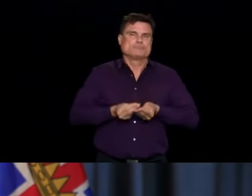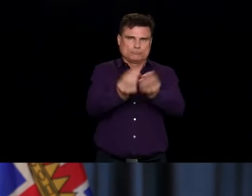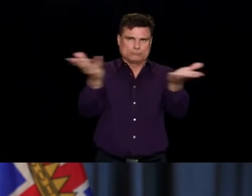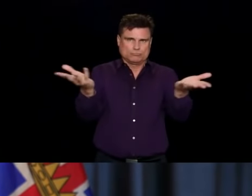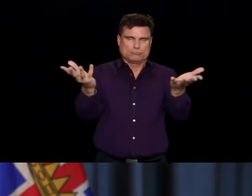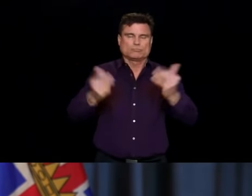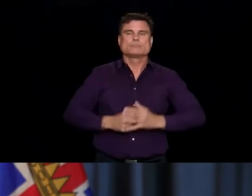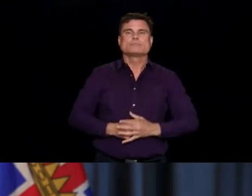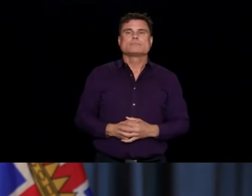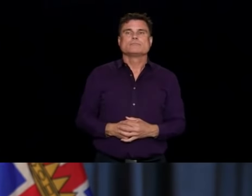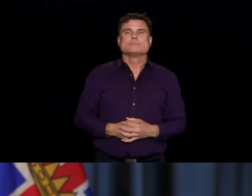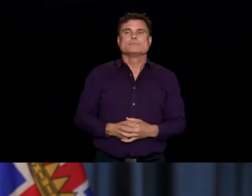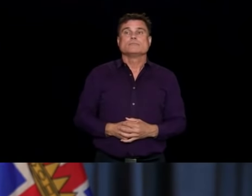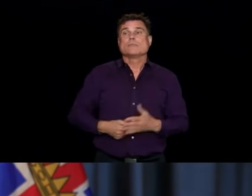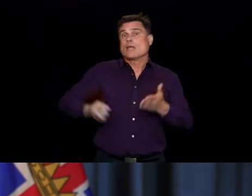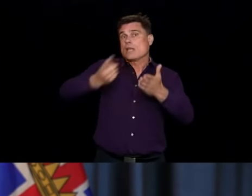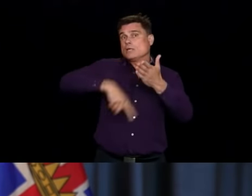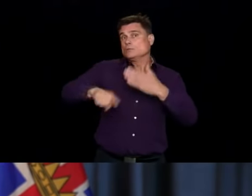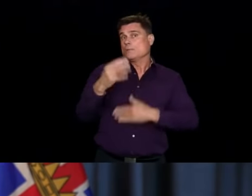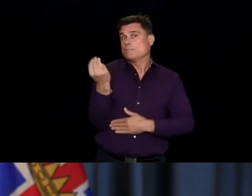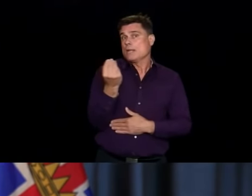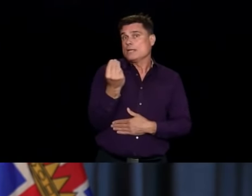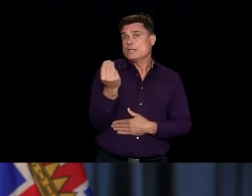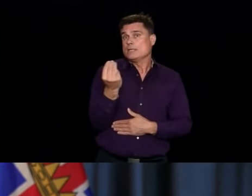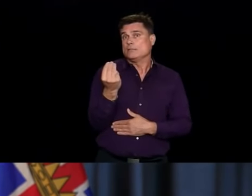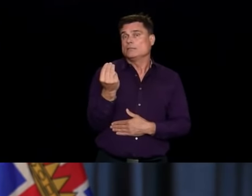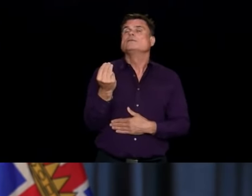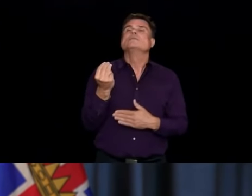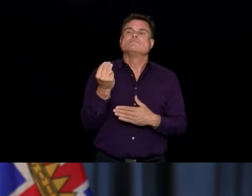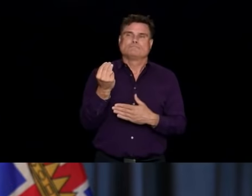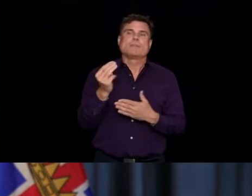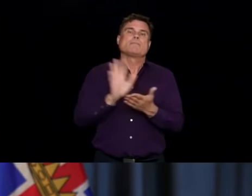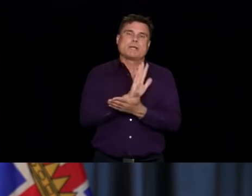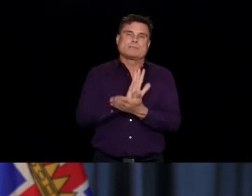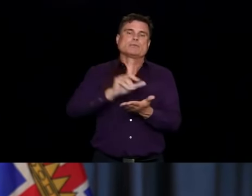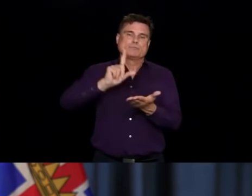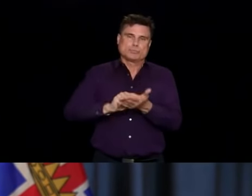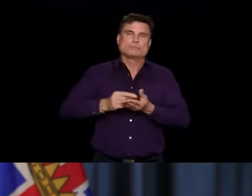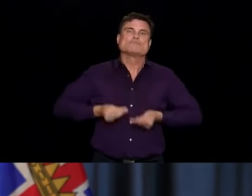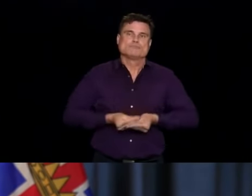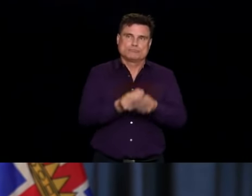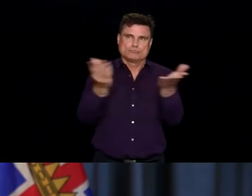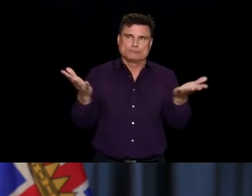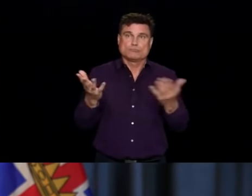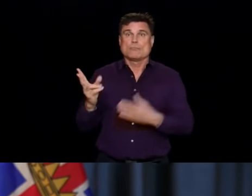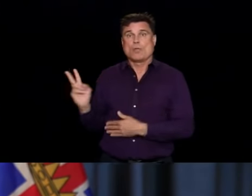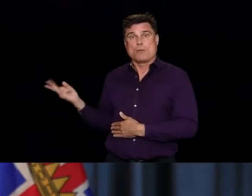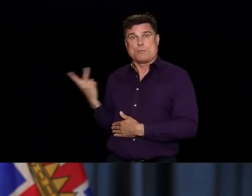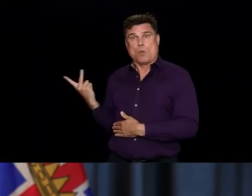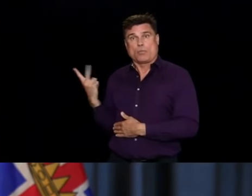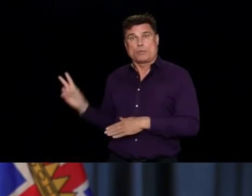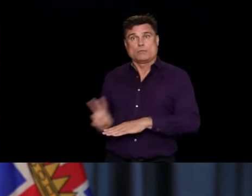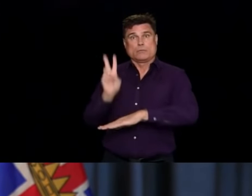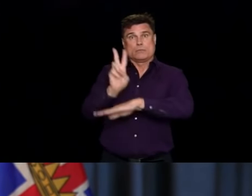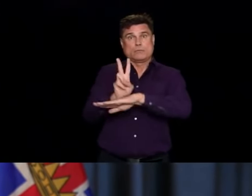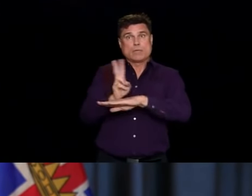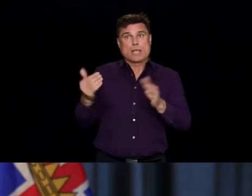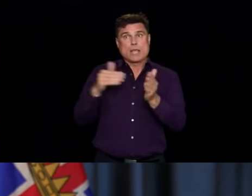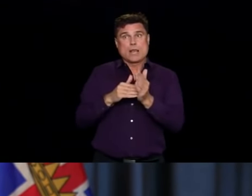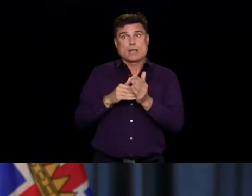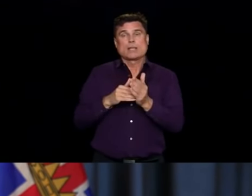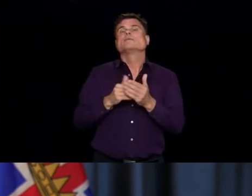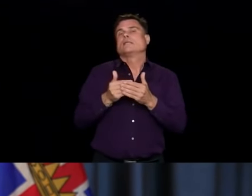written briefing. And then the following Monday, there'll be a written briefing as well, next Monday. And we'll be back here on